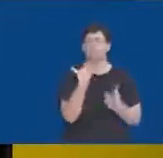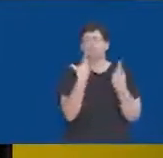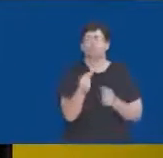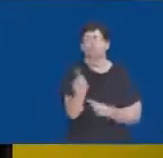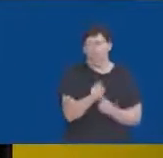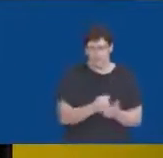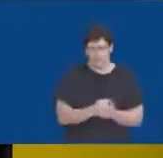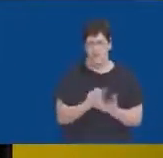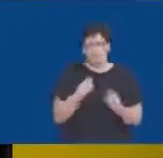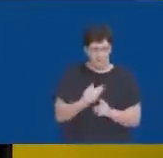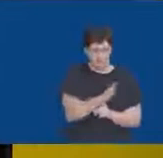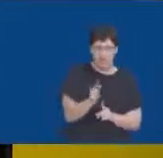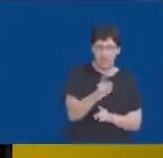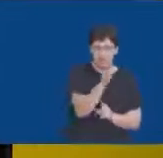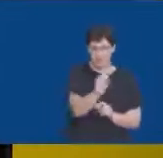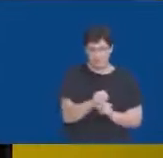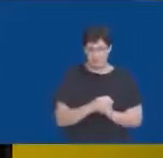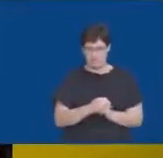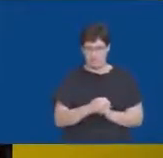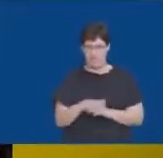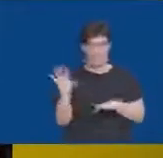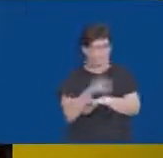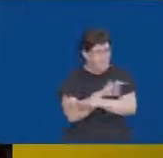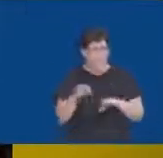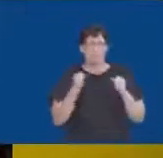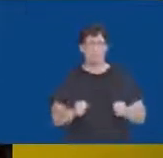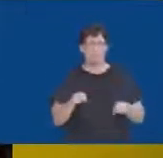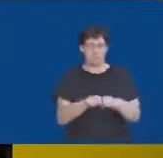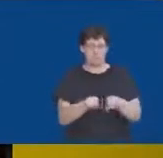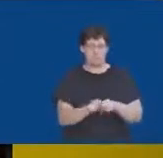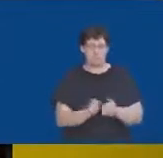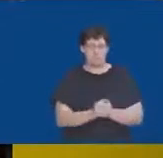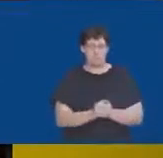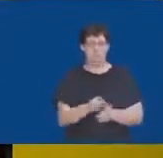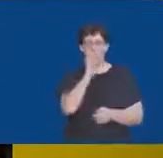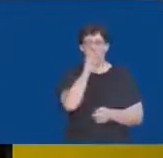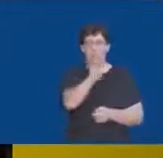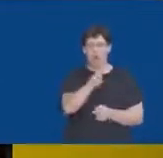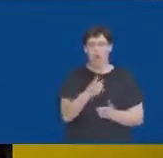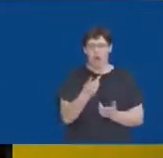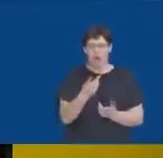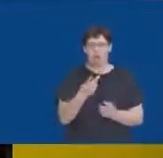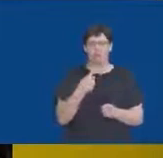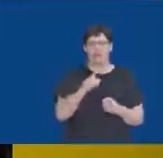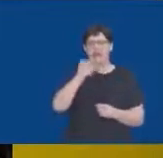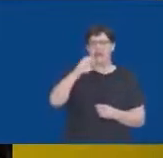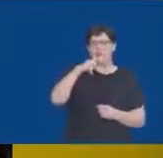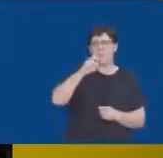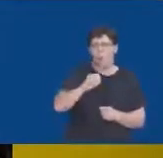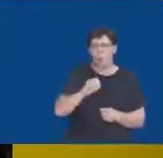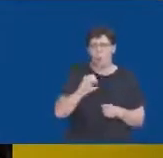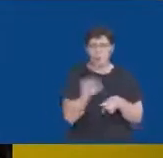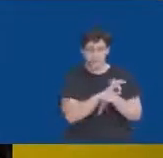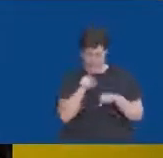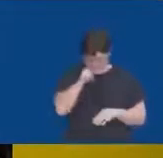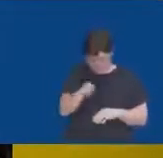be able to give directions. Your plans as well. Go look at your Toy plans, Lego plans are really great